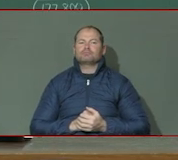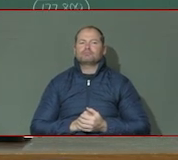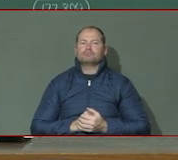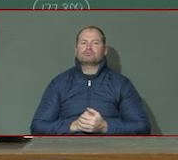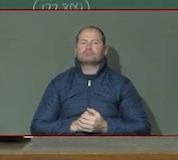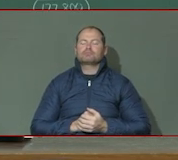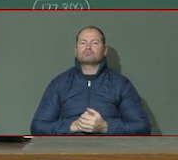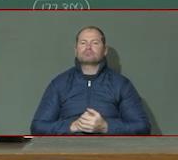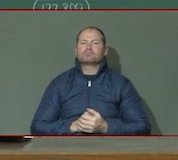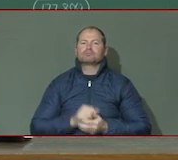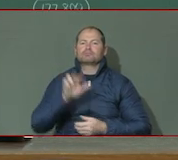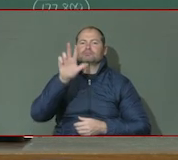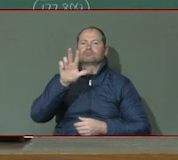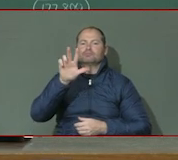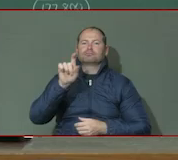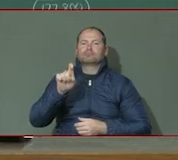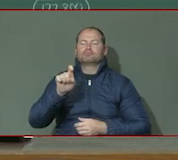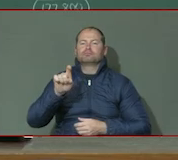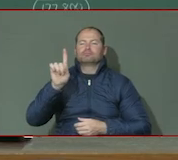is 18.1%